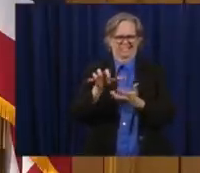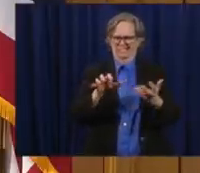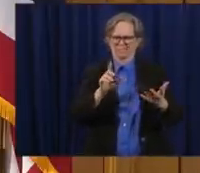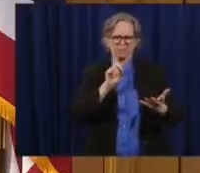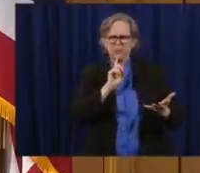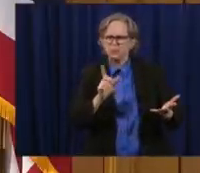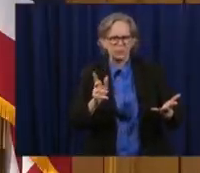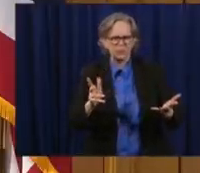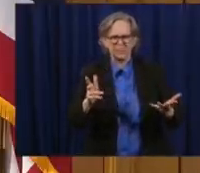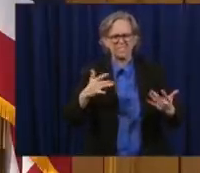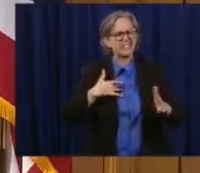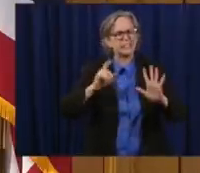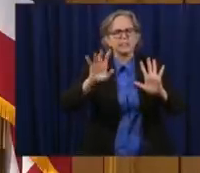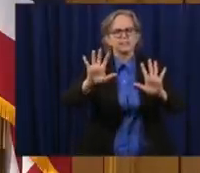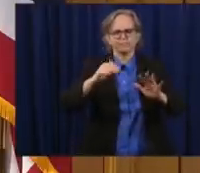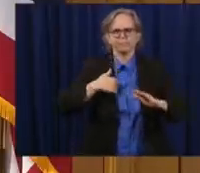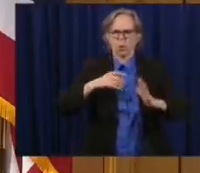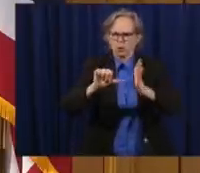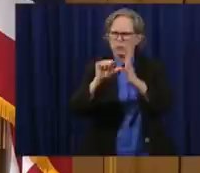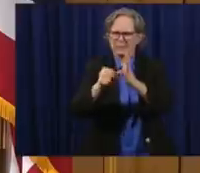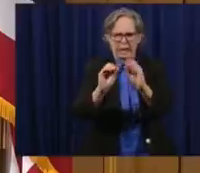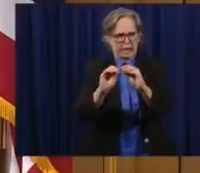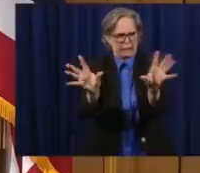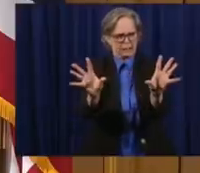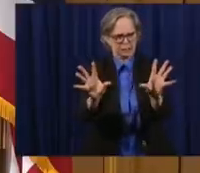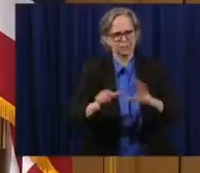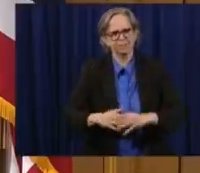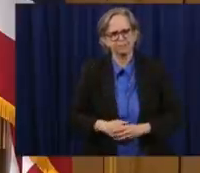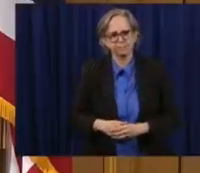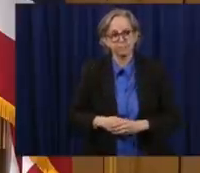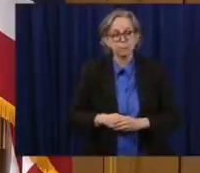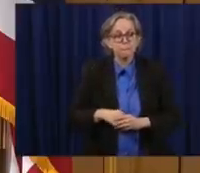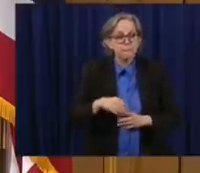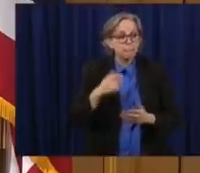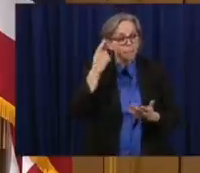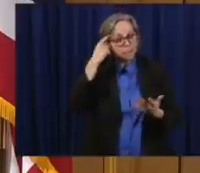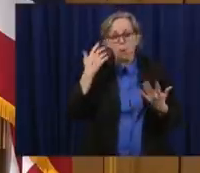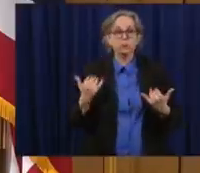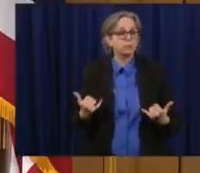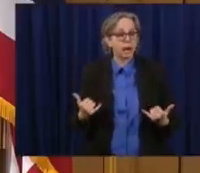to recap a little bit. But I thought the way I would do it today as we look